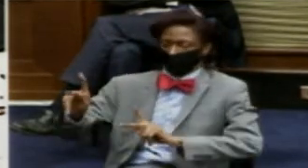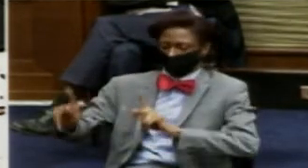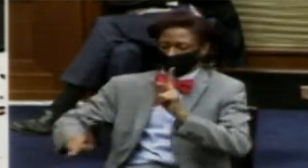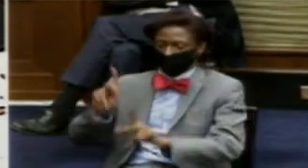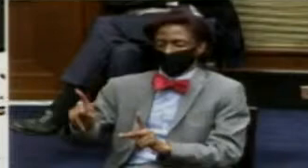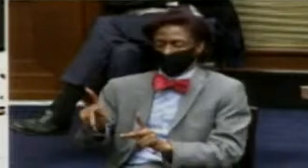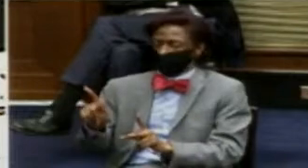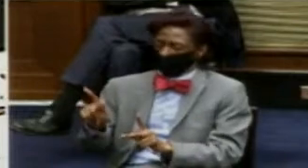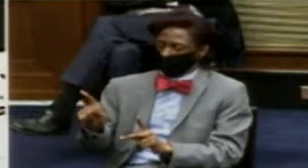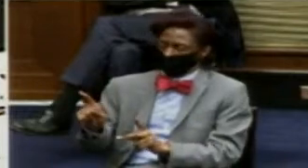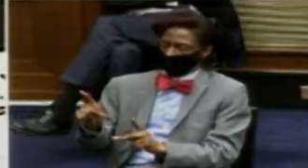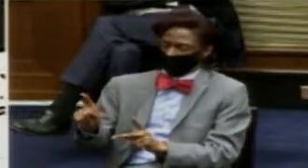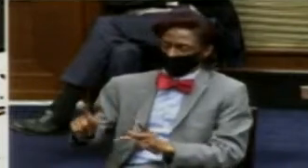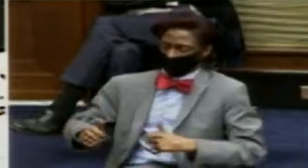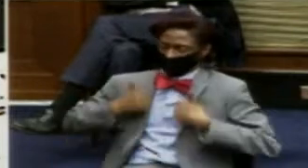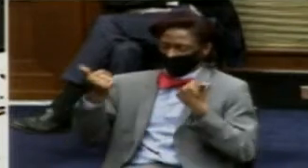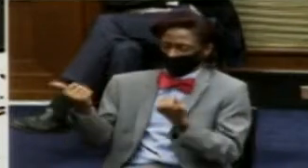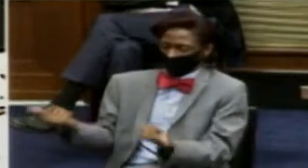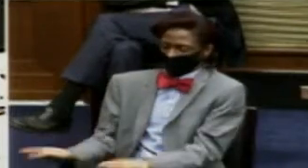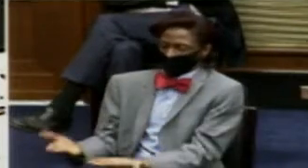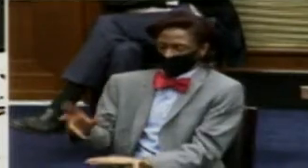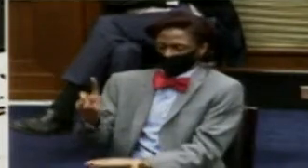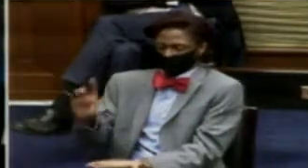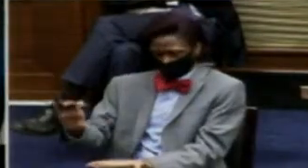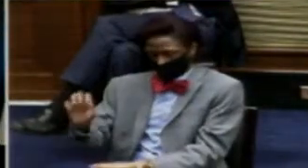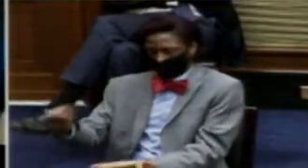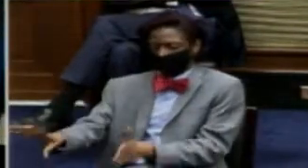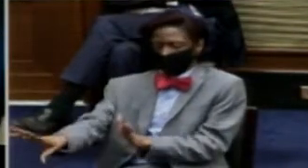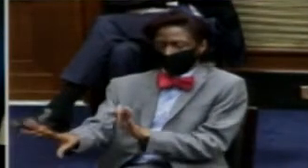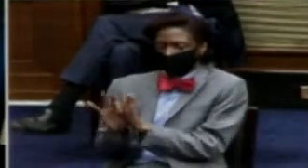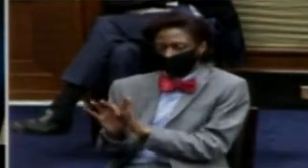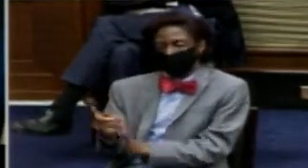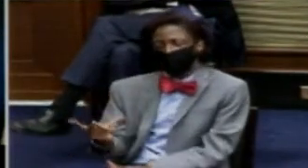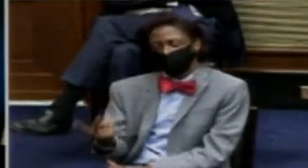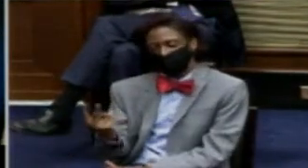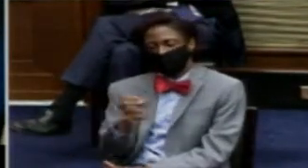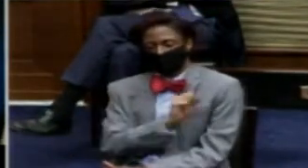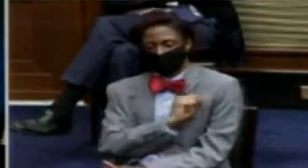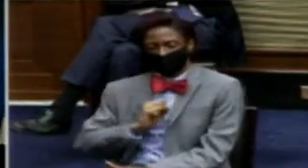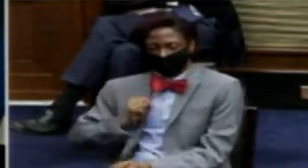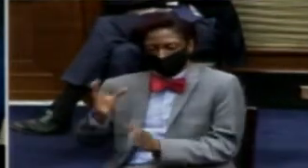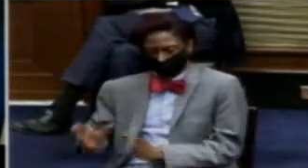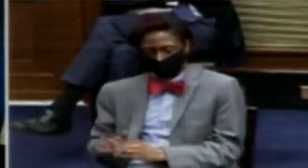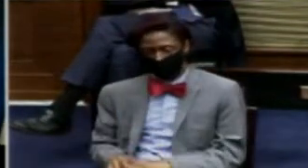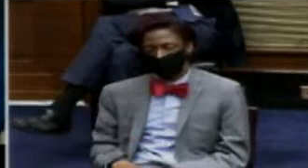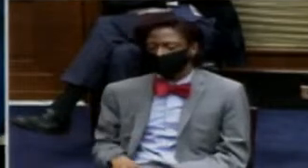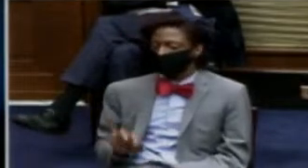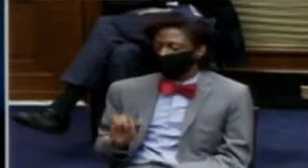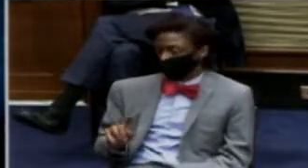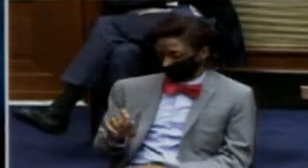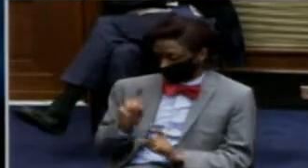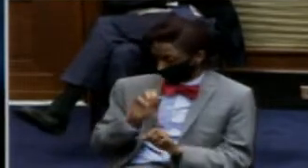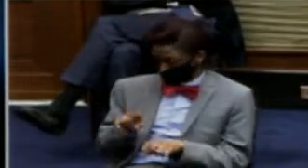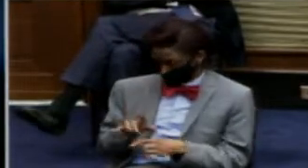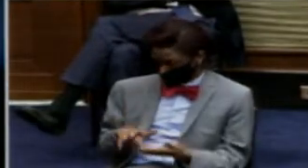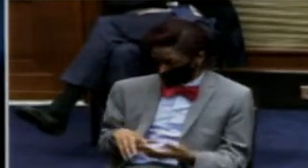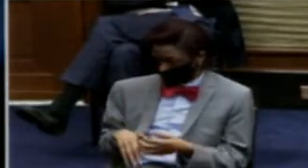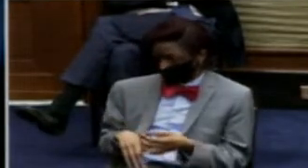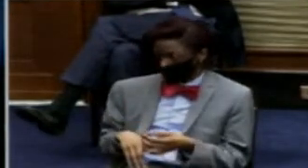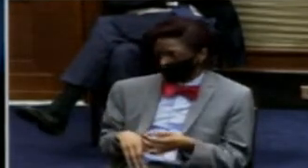able to elect 2 senators. Okay, so the answer is the only way we can do it is without